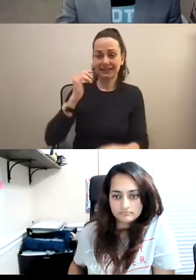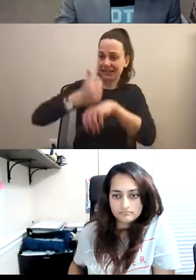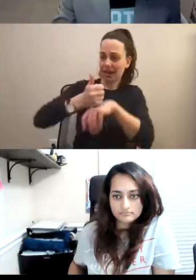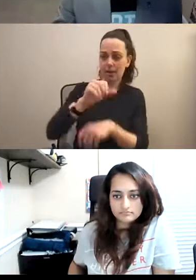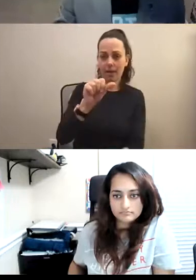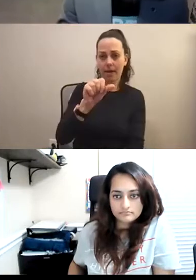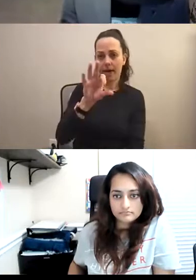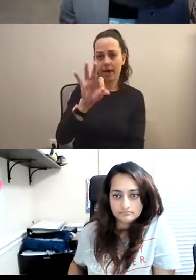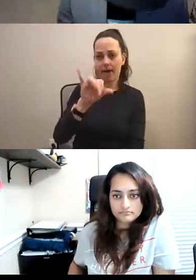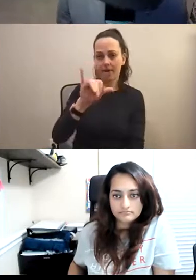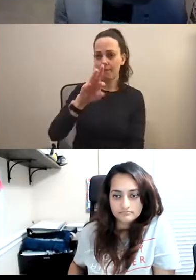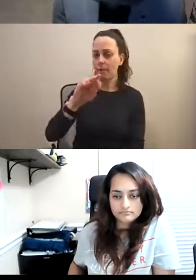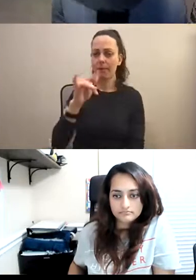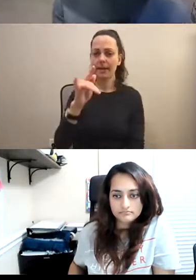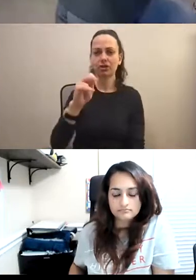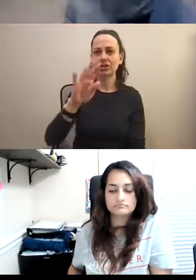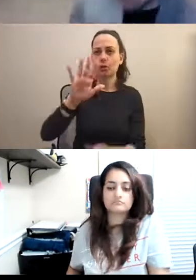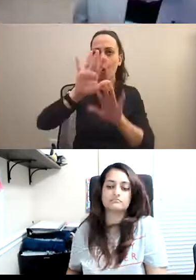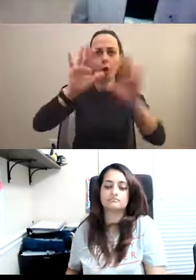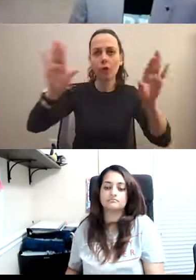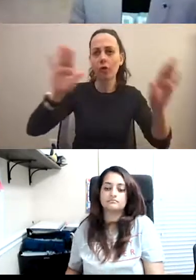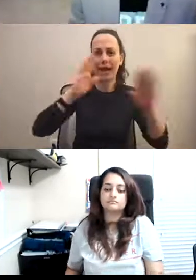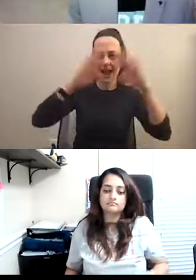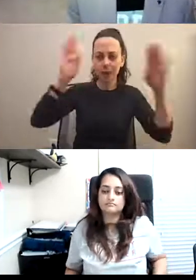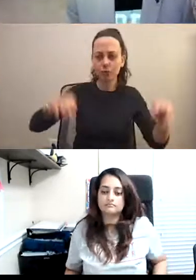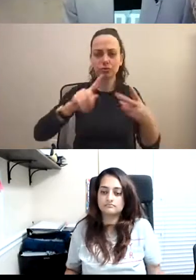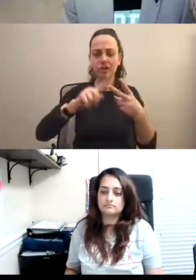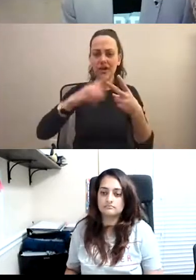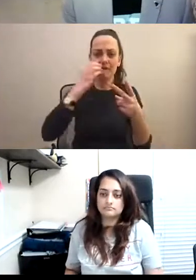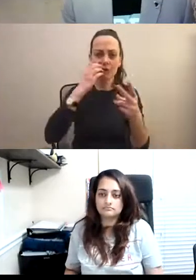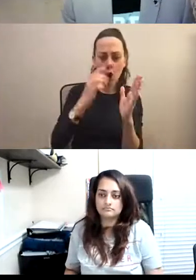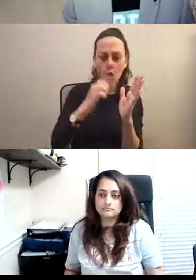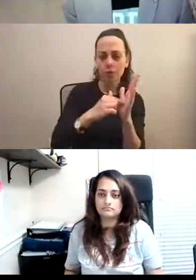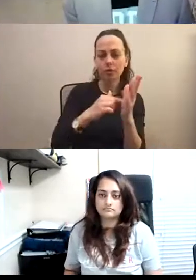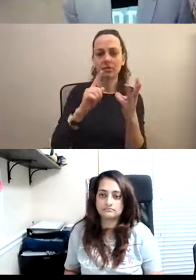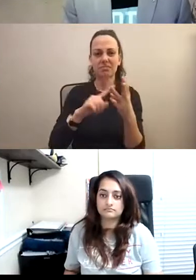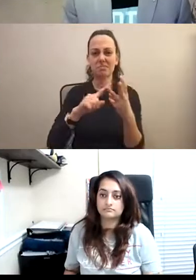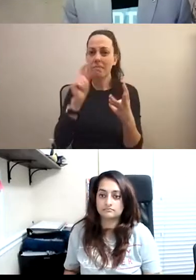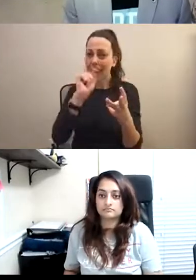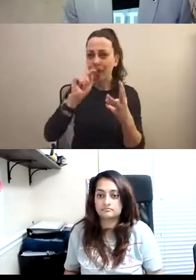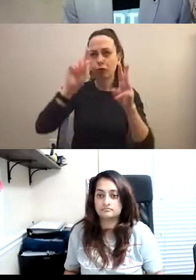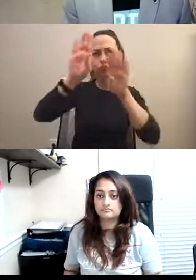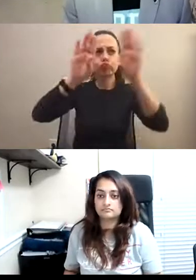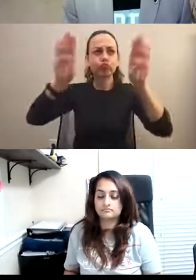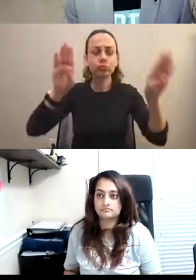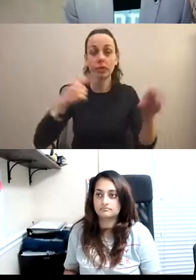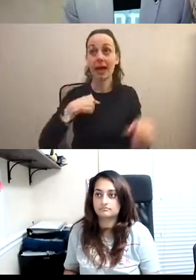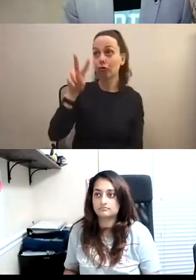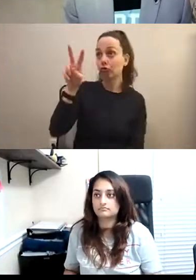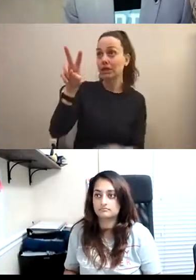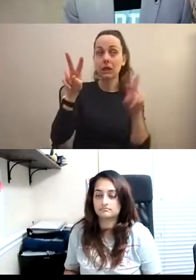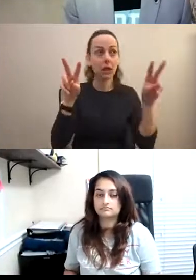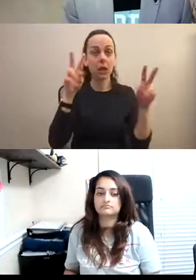literally all over my house, in my phone, in my bathroom, like they are everywhere. And I read those and I see those